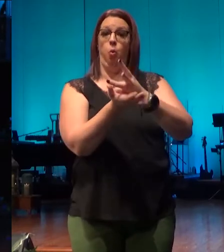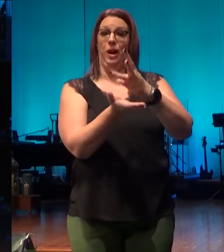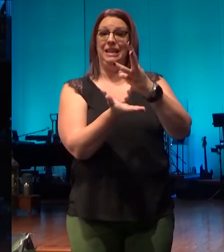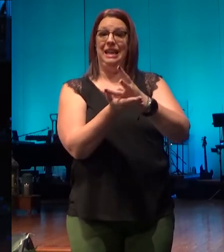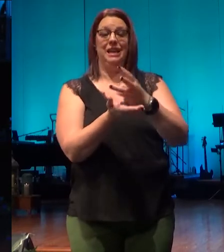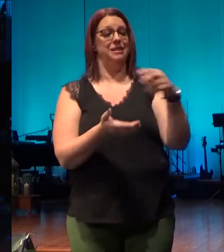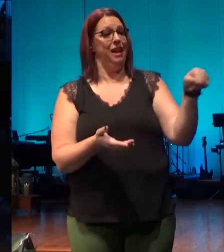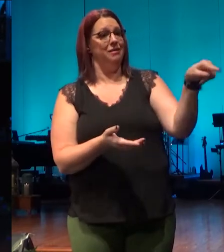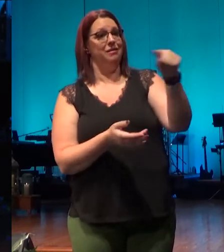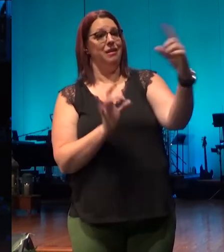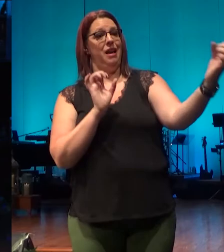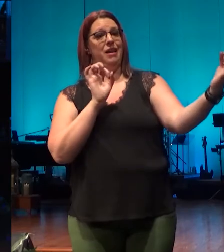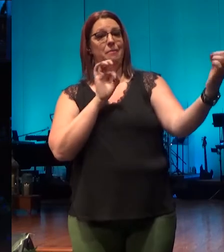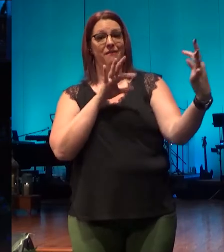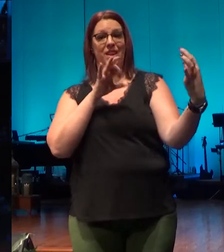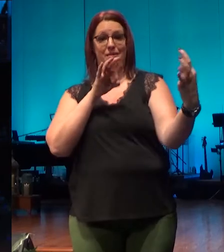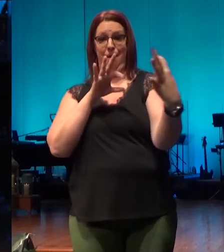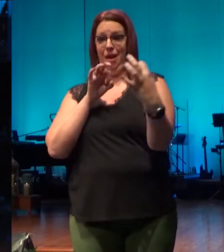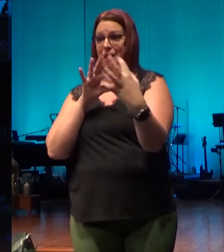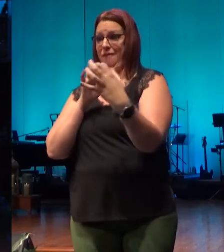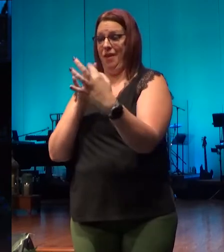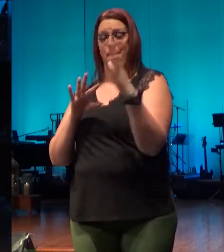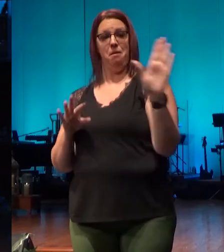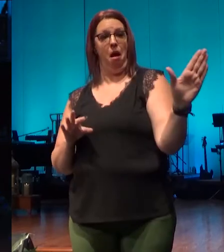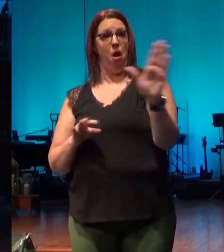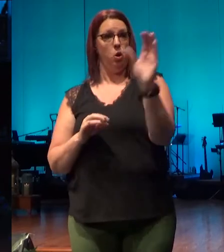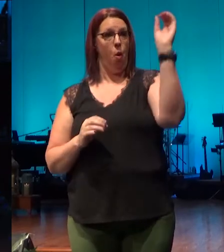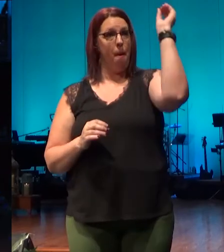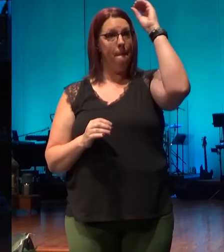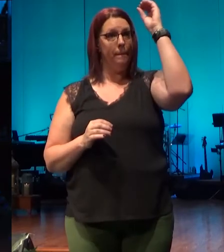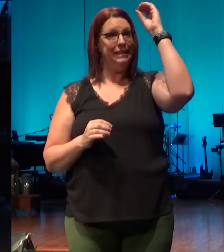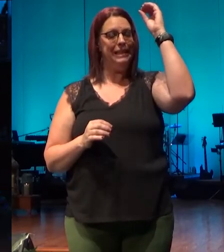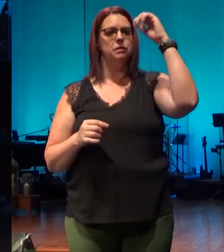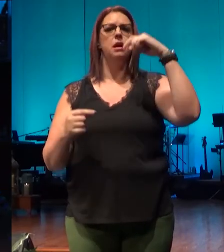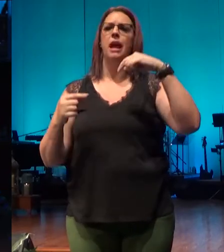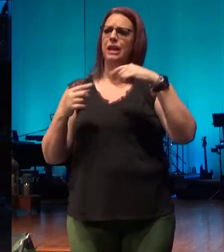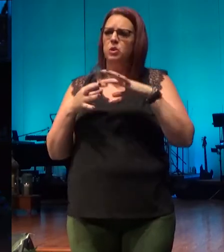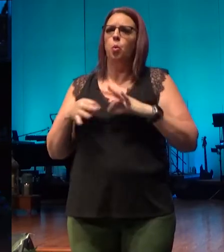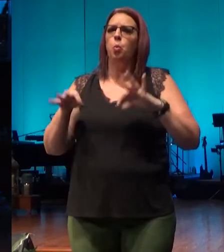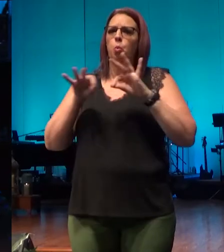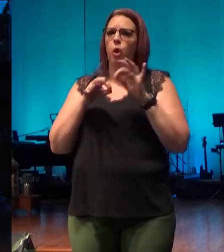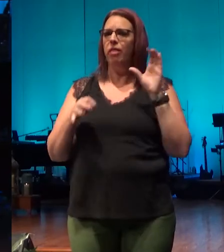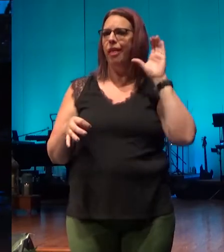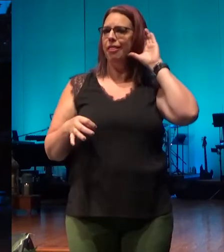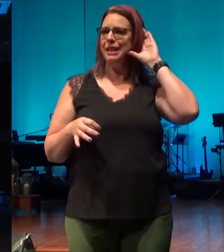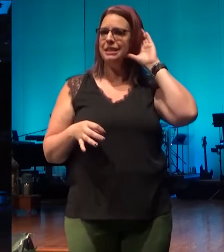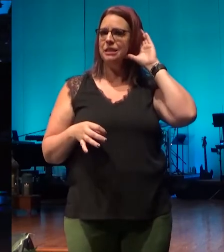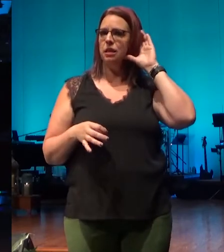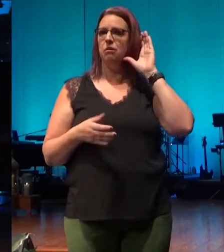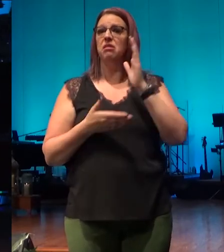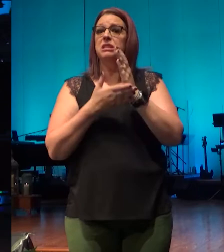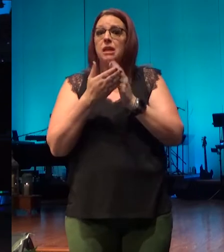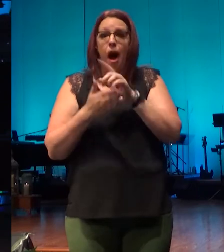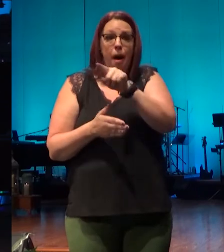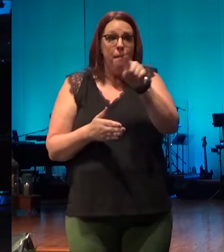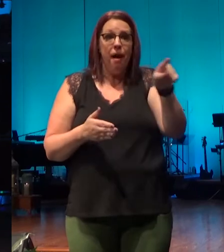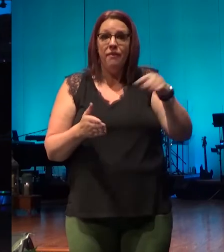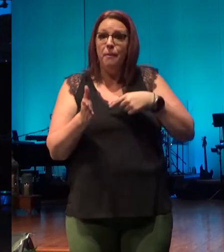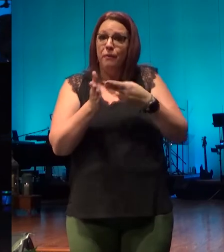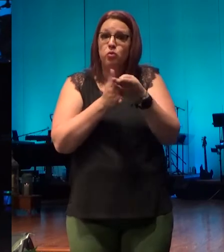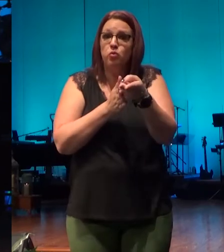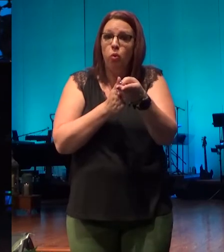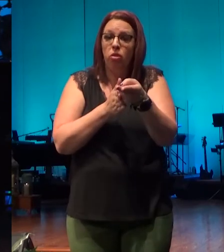his or her feedback and opinions. This is worth listening to. There's some truth in what people say. The principal